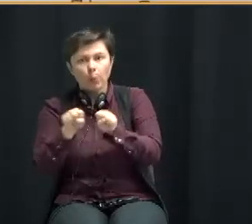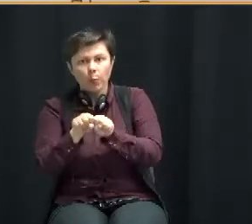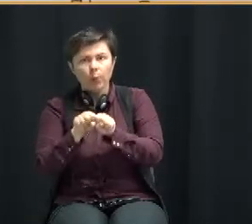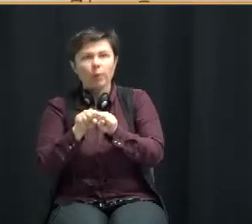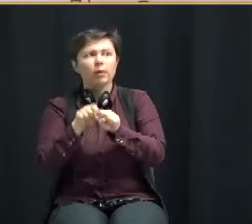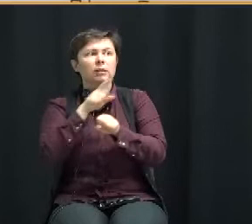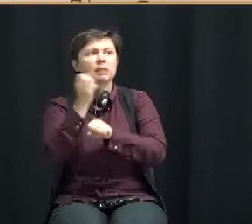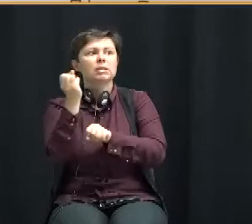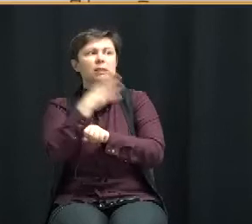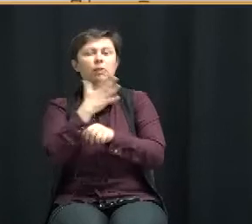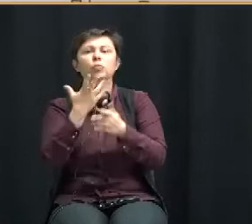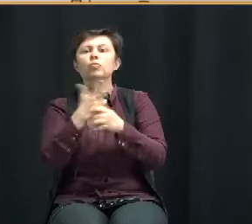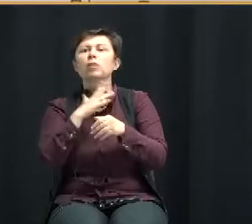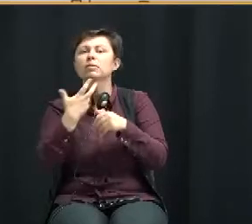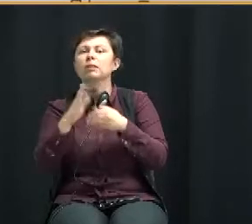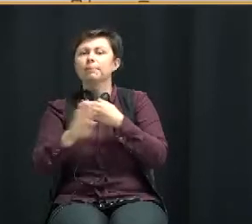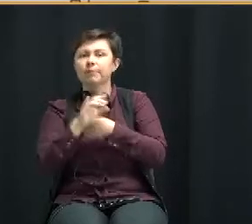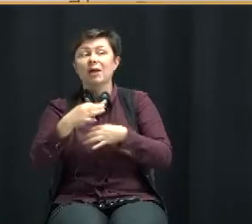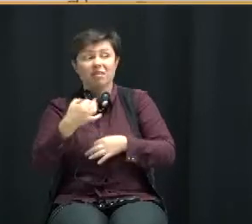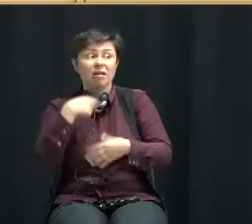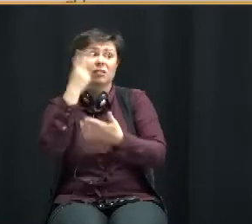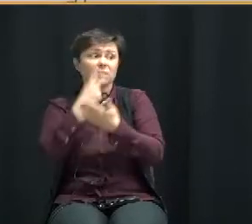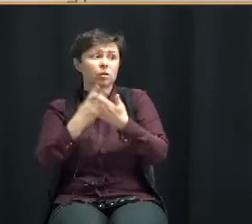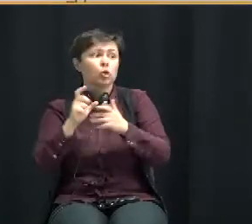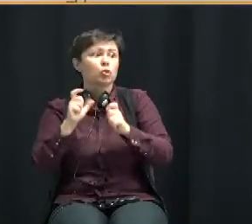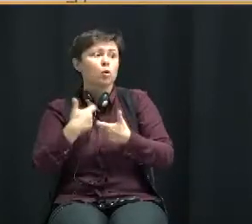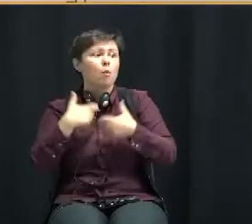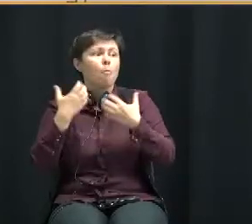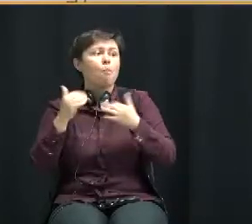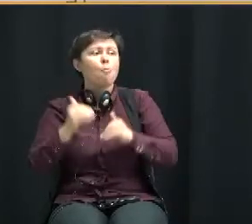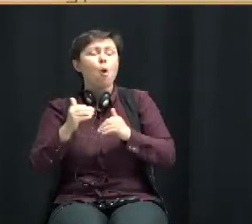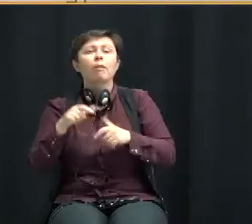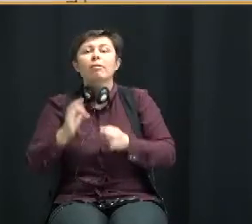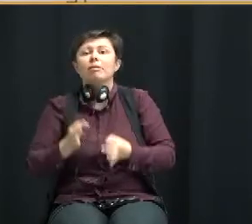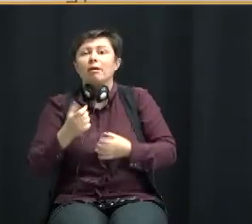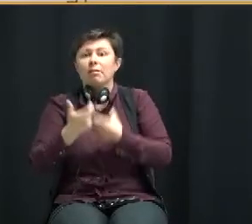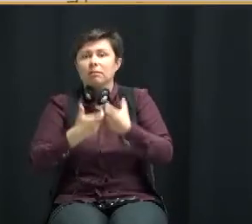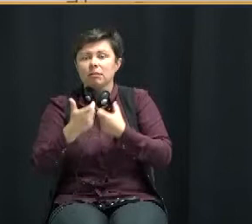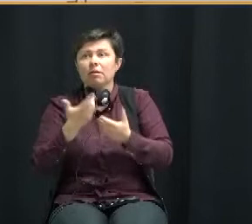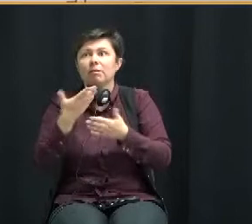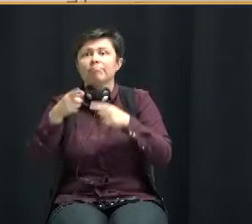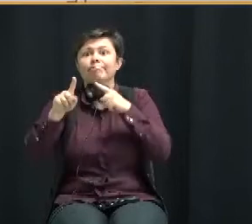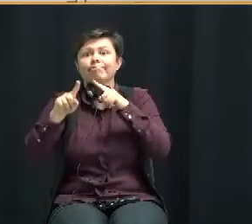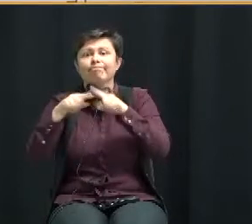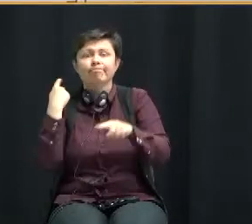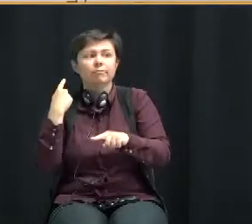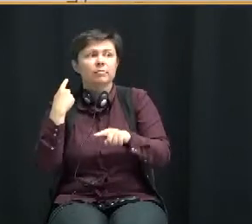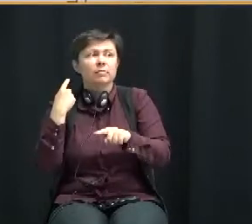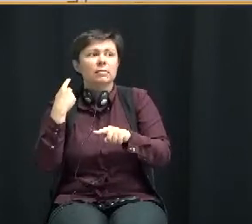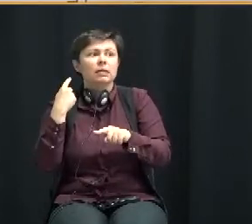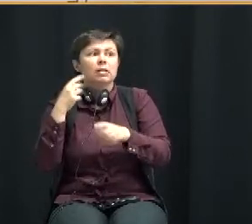with us, and let me just say a few words. The slides that she was to present, I'm going to read